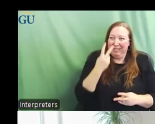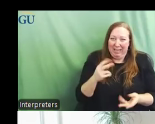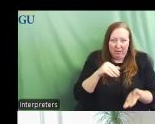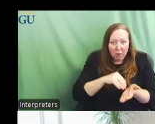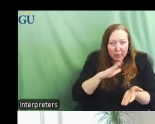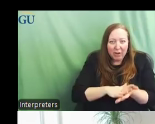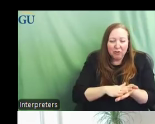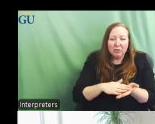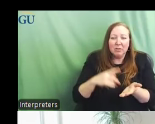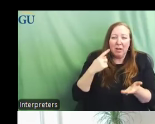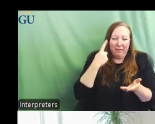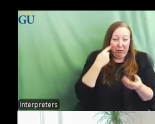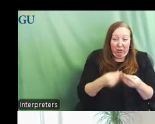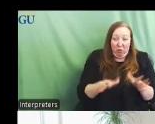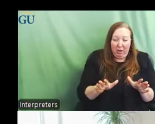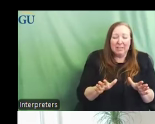targeting.